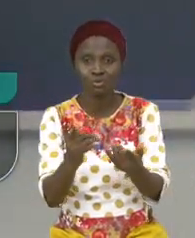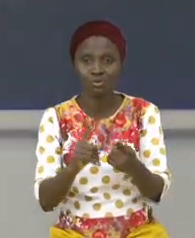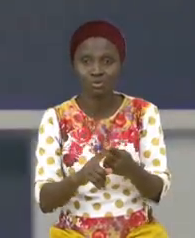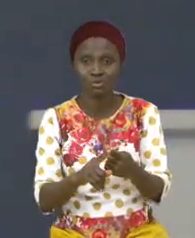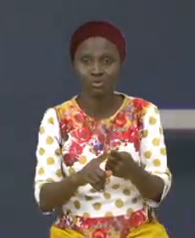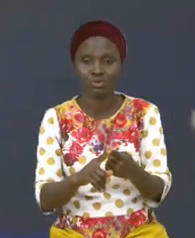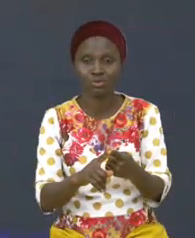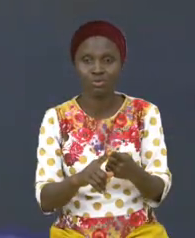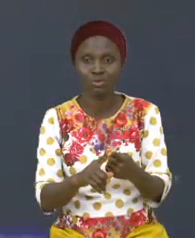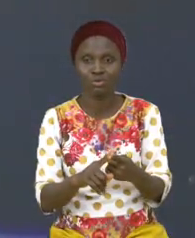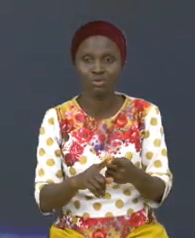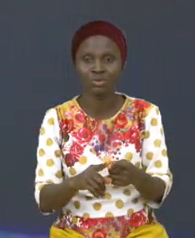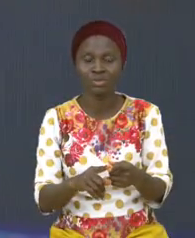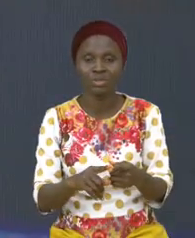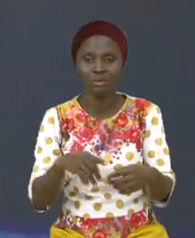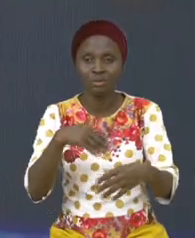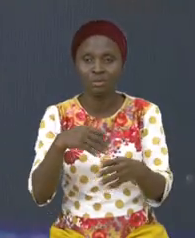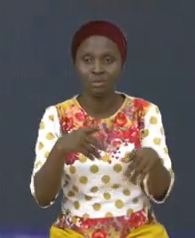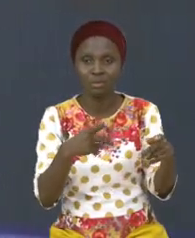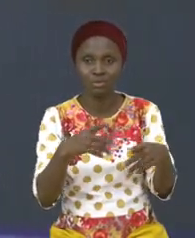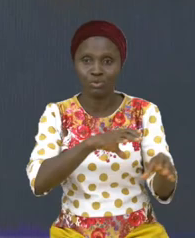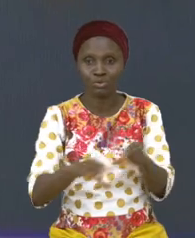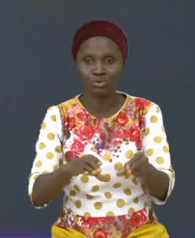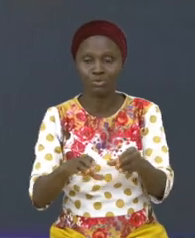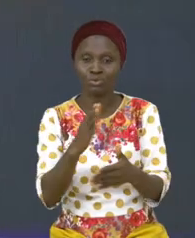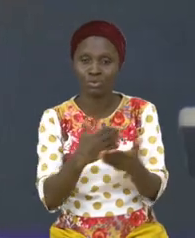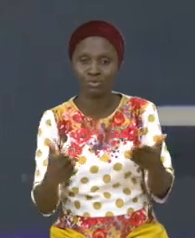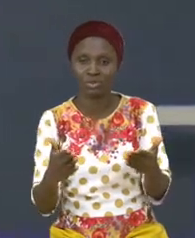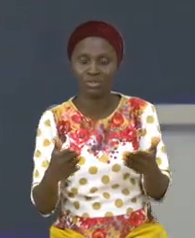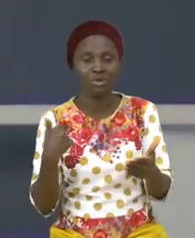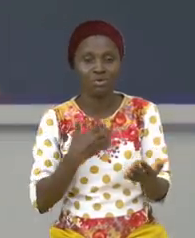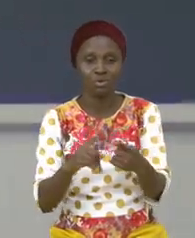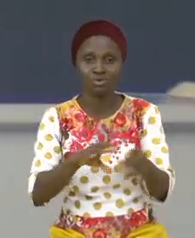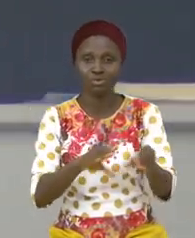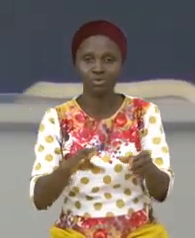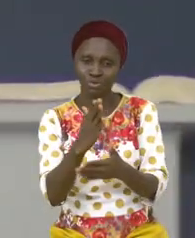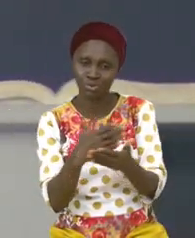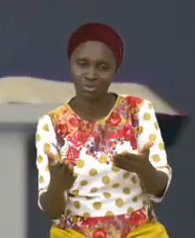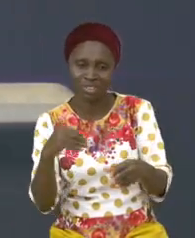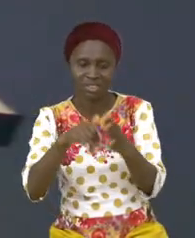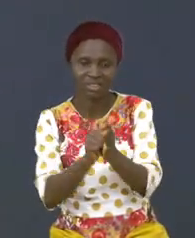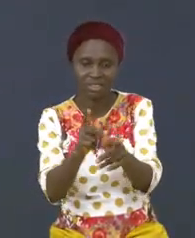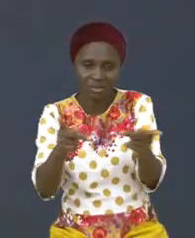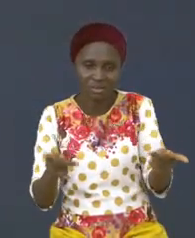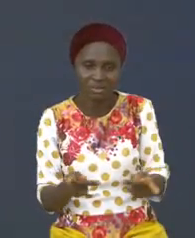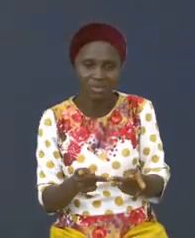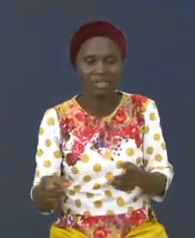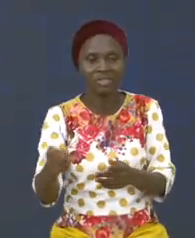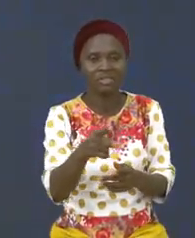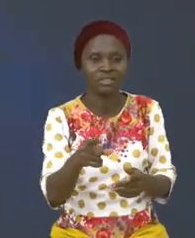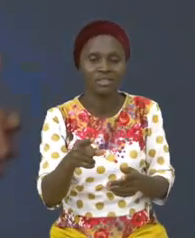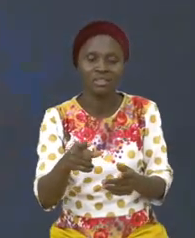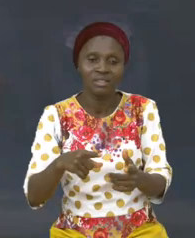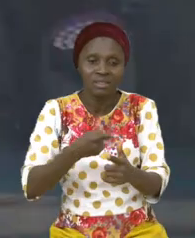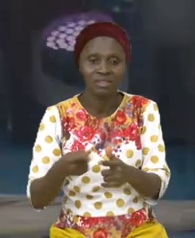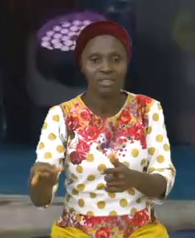deal. In that place, they caught us. And now we're thinking of what they will do. And